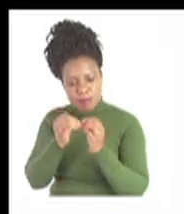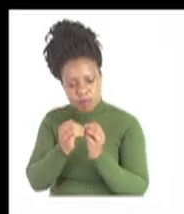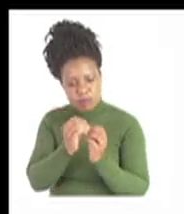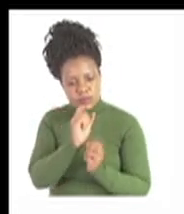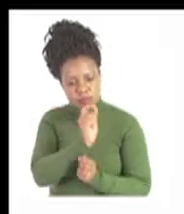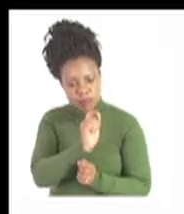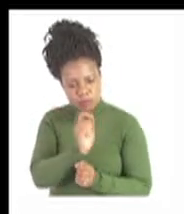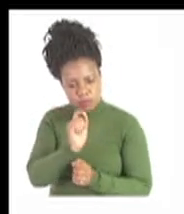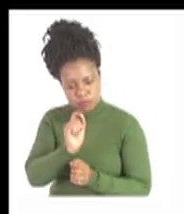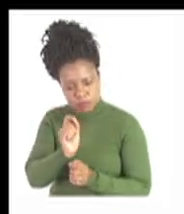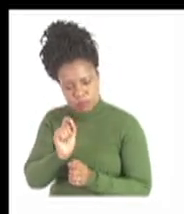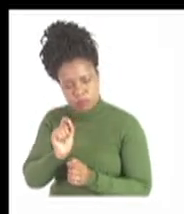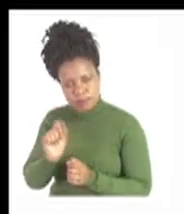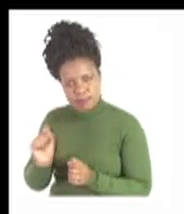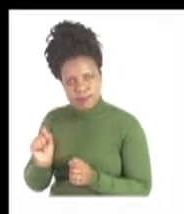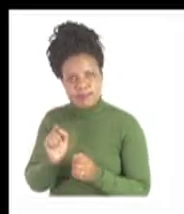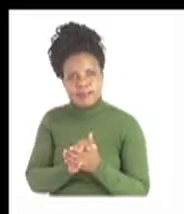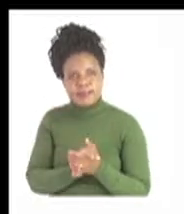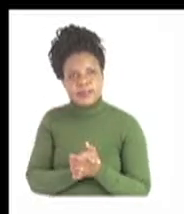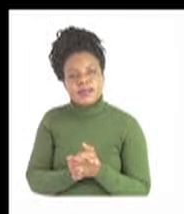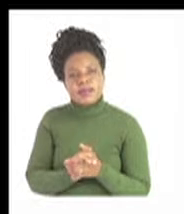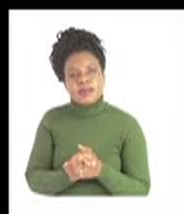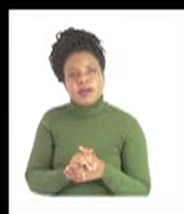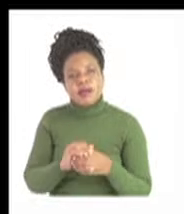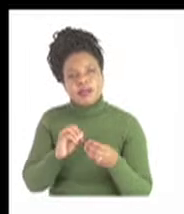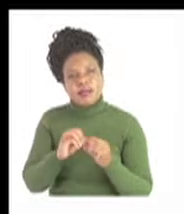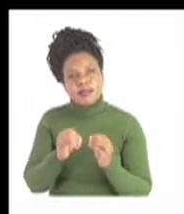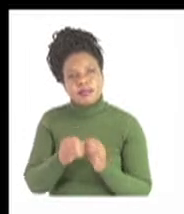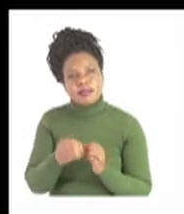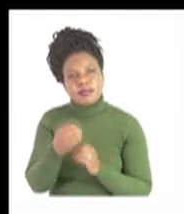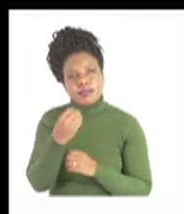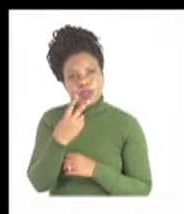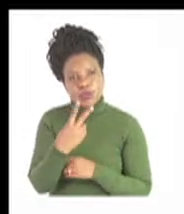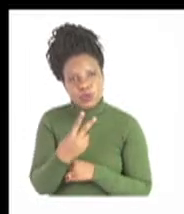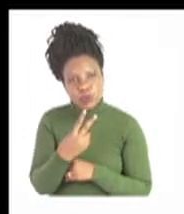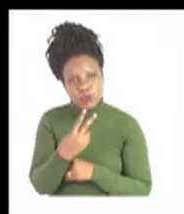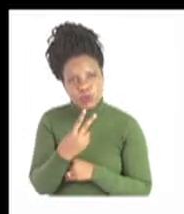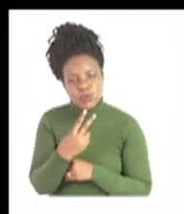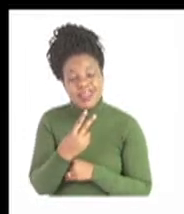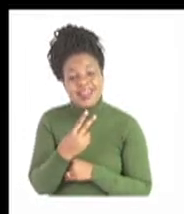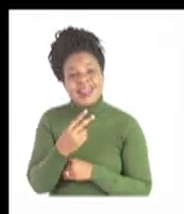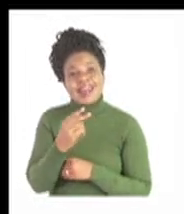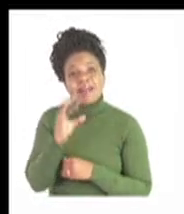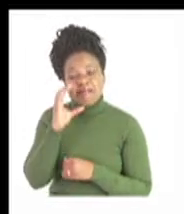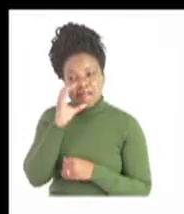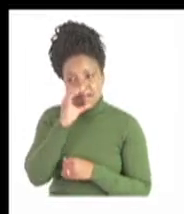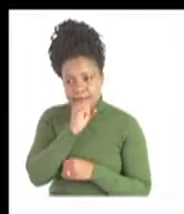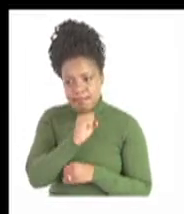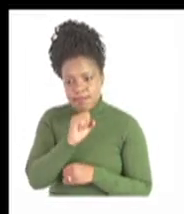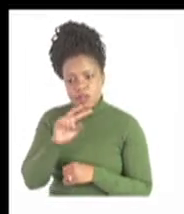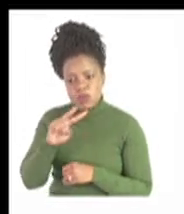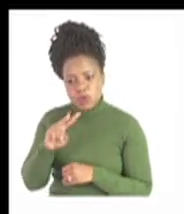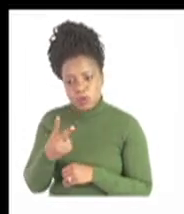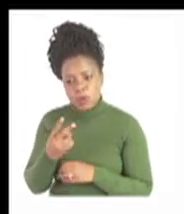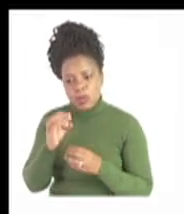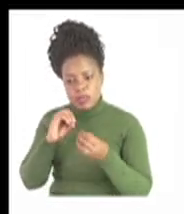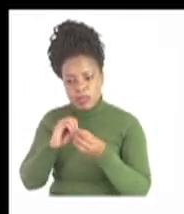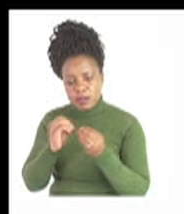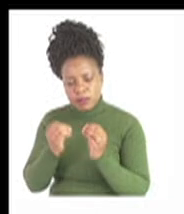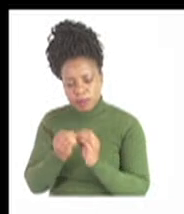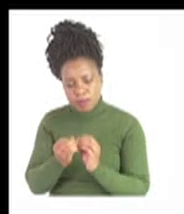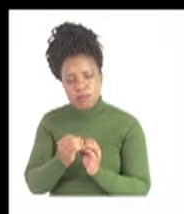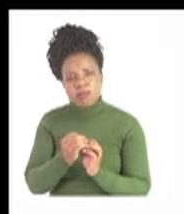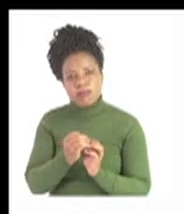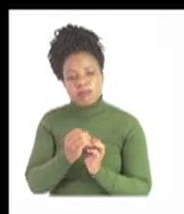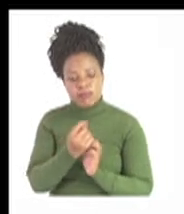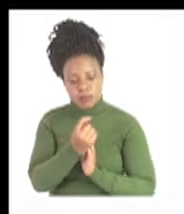list. The second question is to fill in the missing square numbers in the list